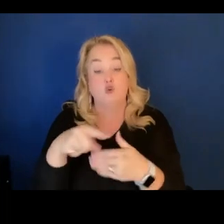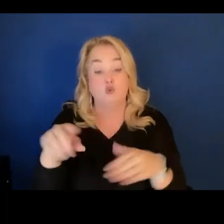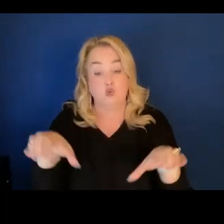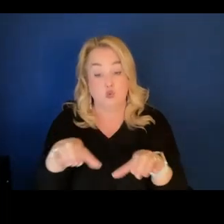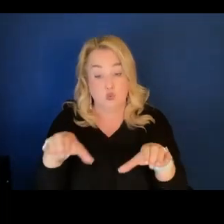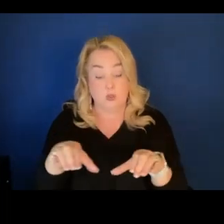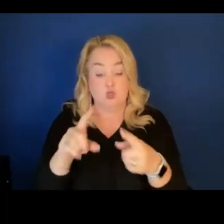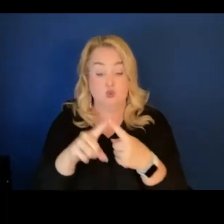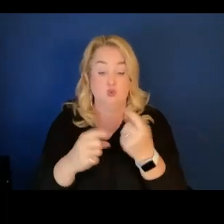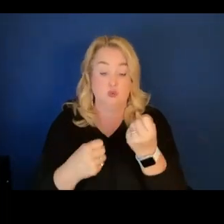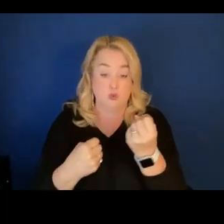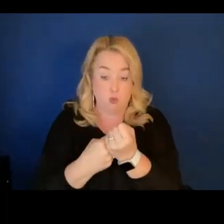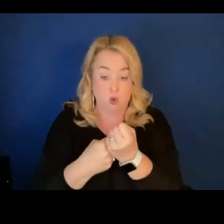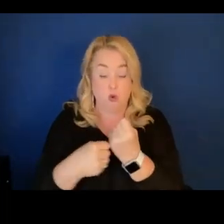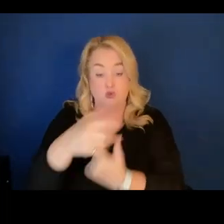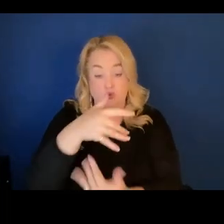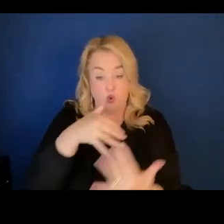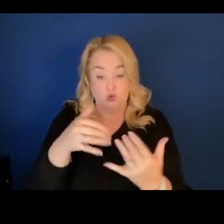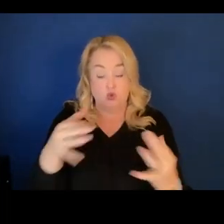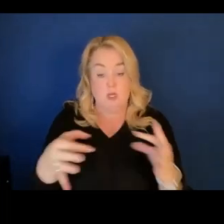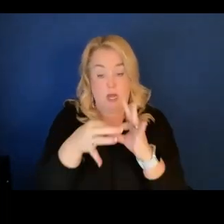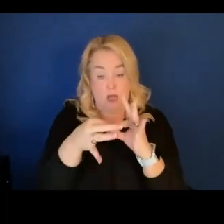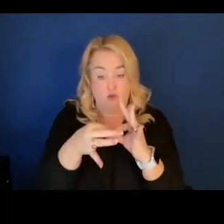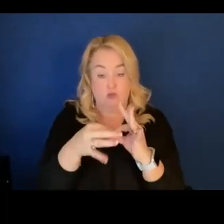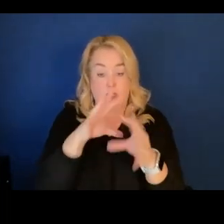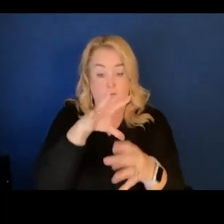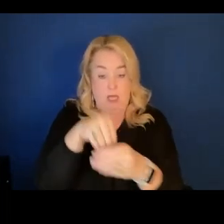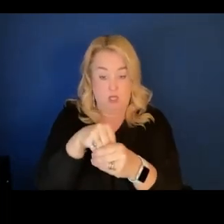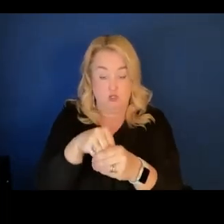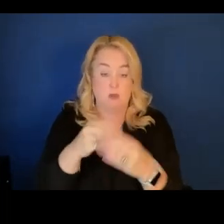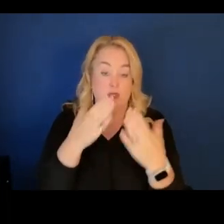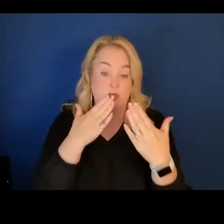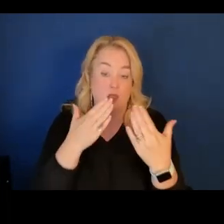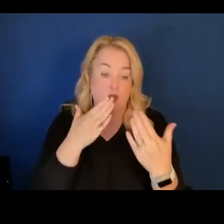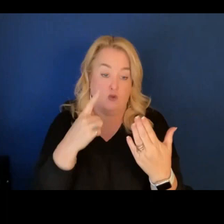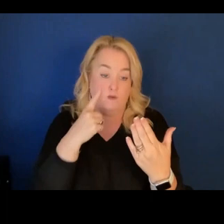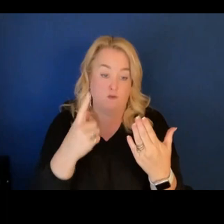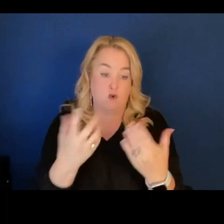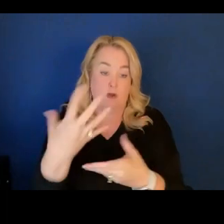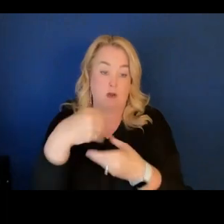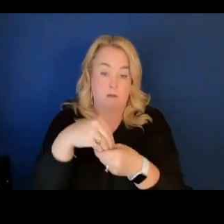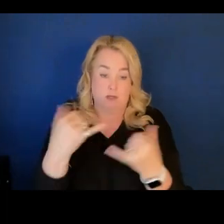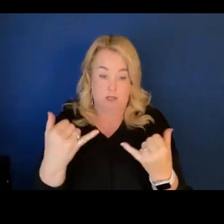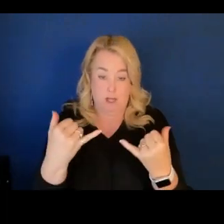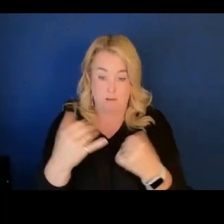social connection and engagement, and thank you for listening in today.